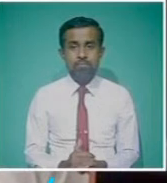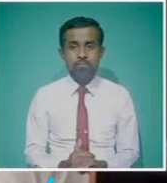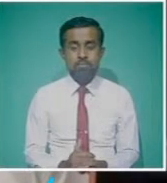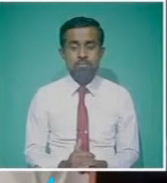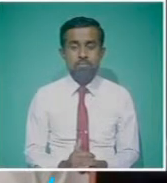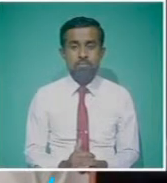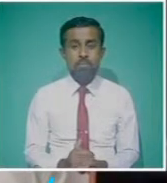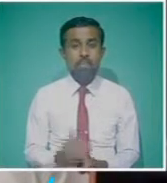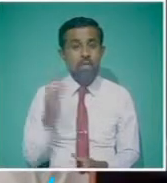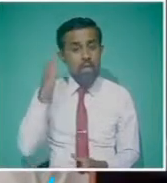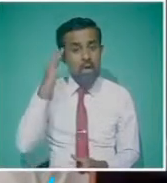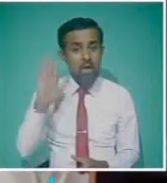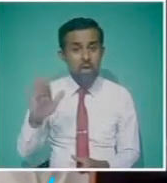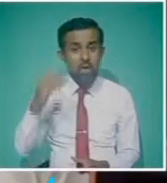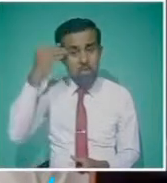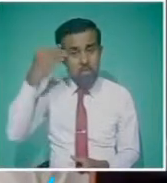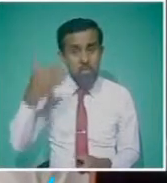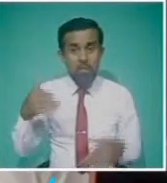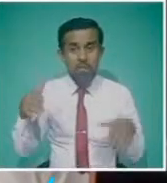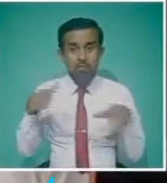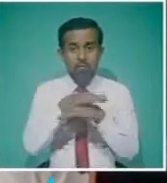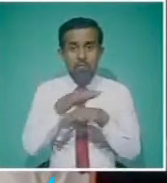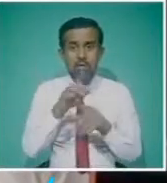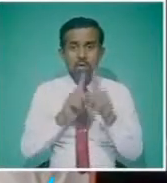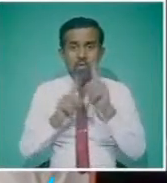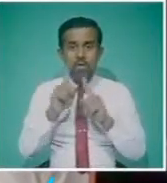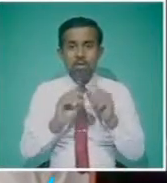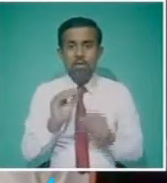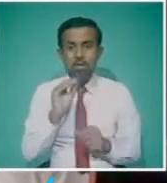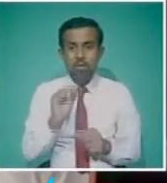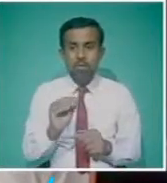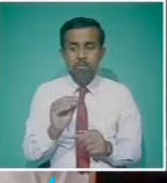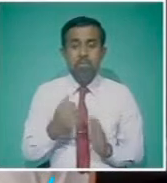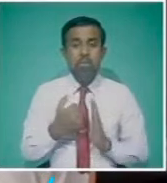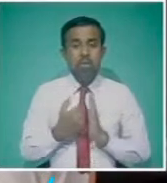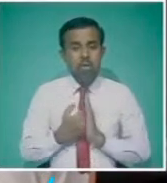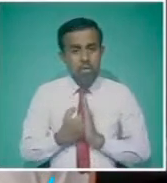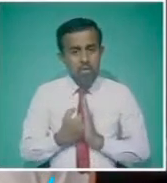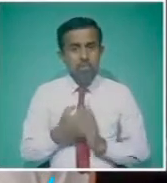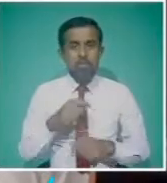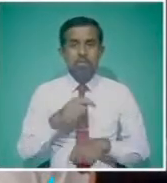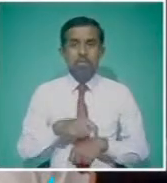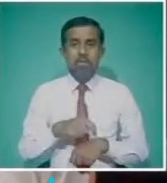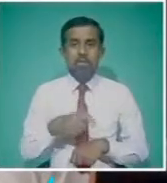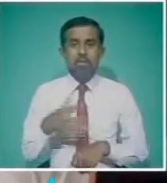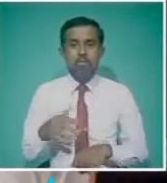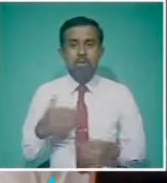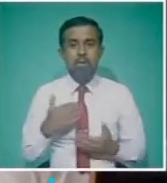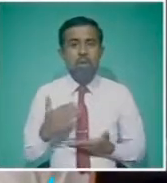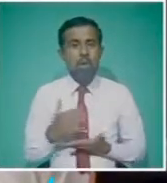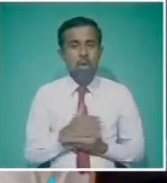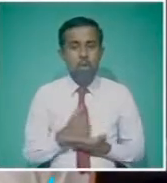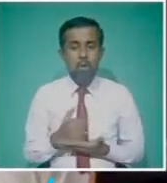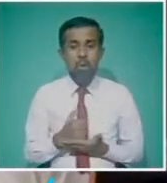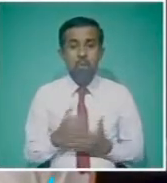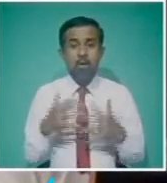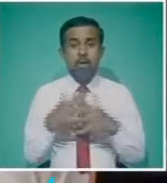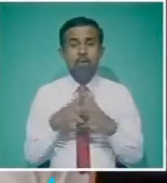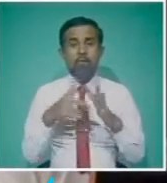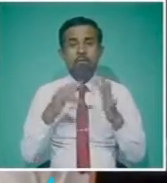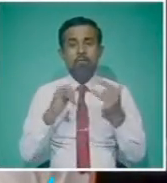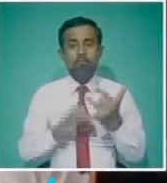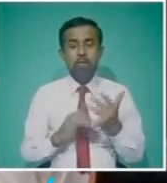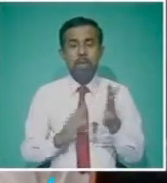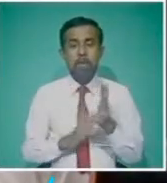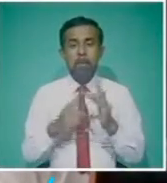service. The most poignant moment began when all of us in the Abbey, Christian or